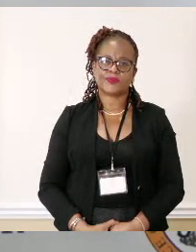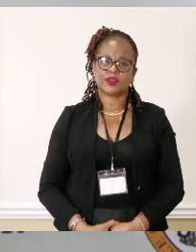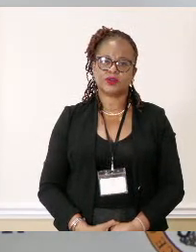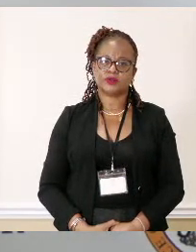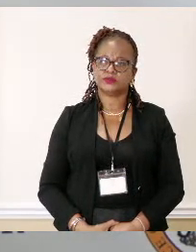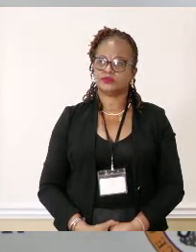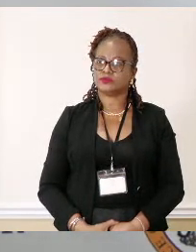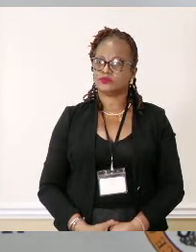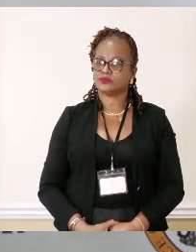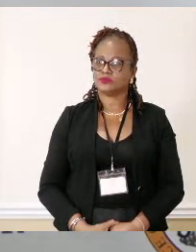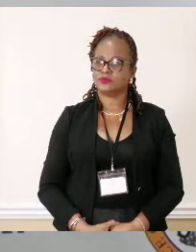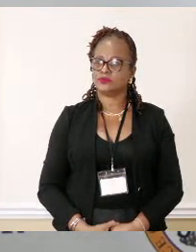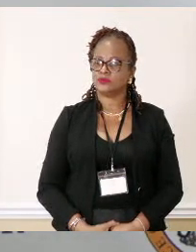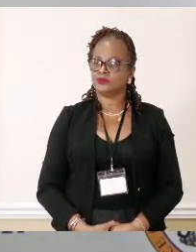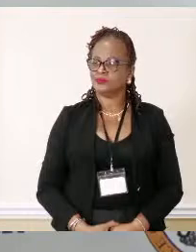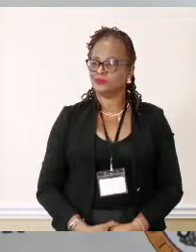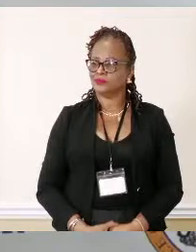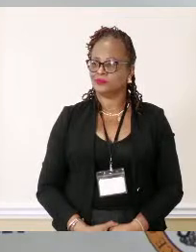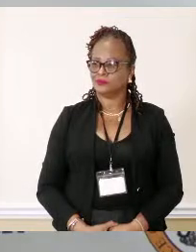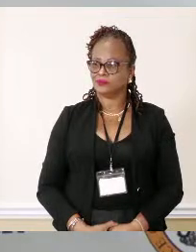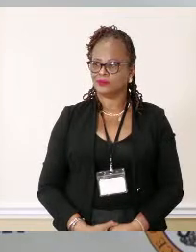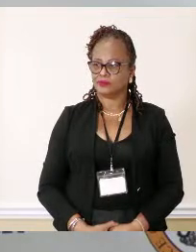Mr. Jones?